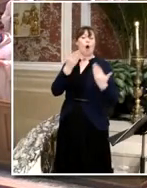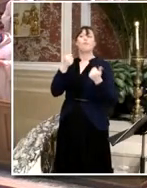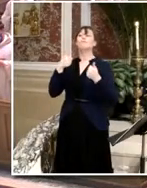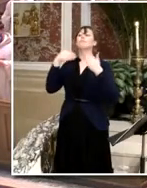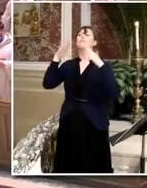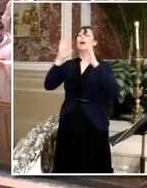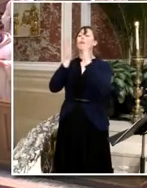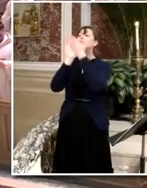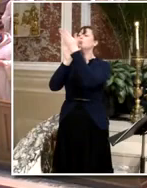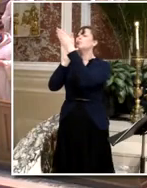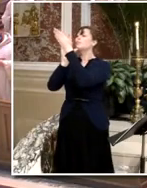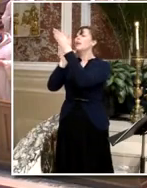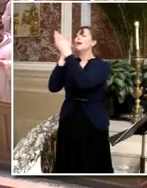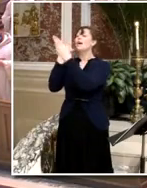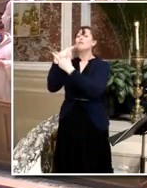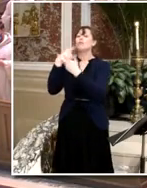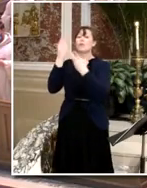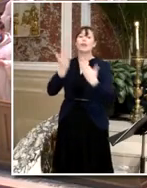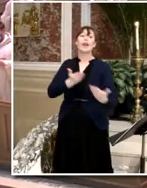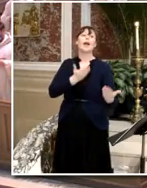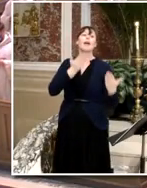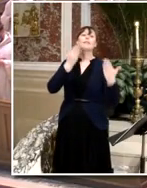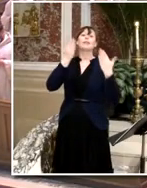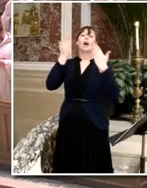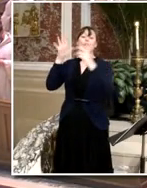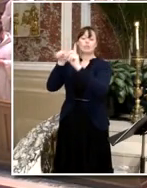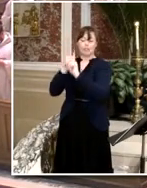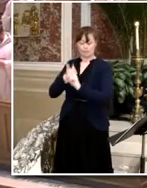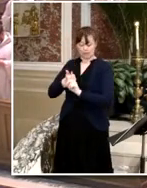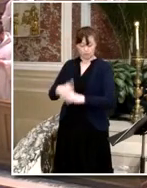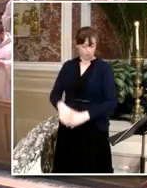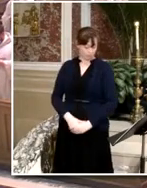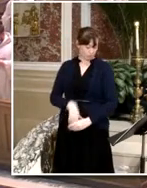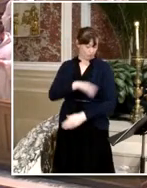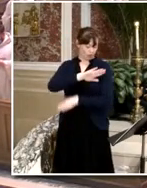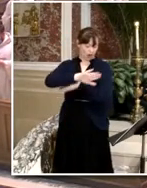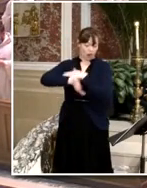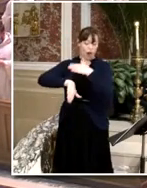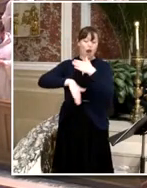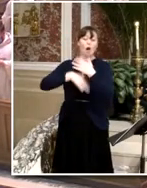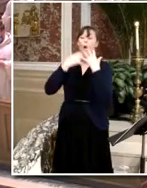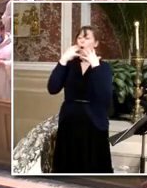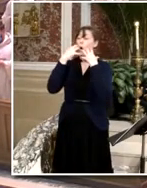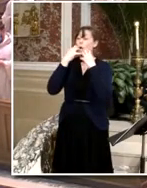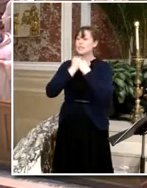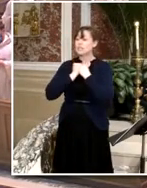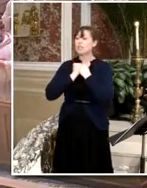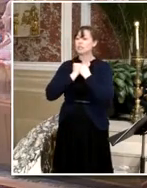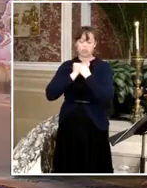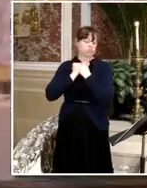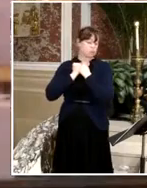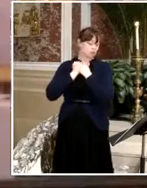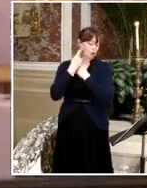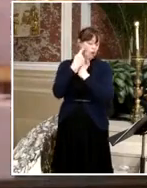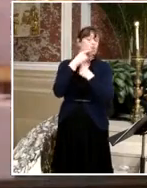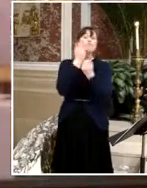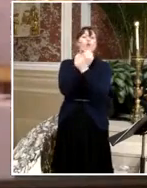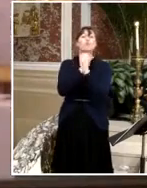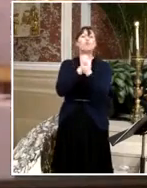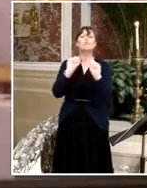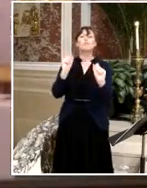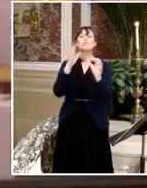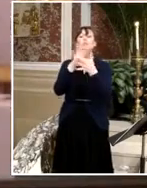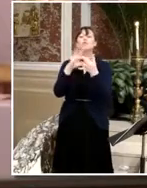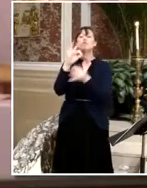of praise, or they offer it for themselves and all who are dear to them, for the redemption of their